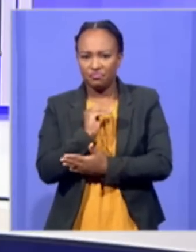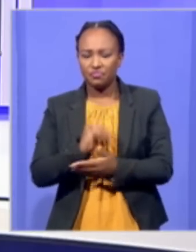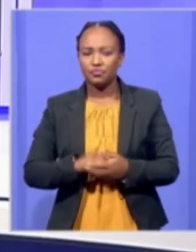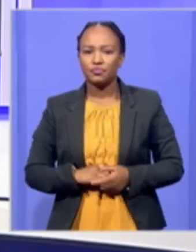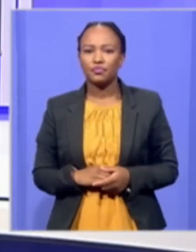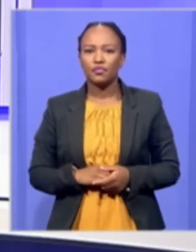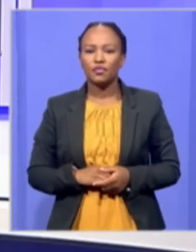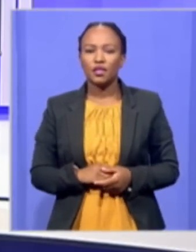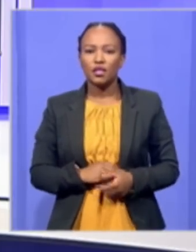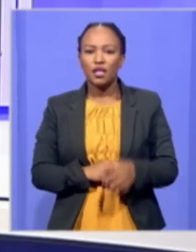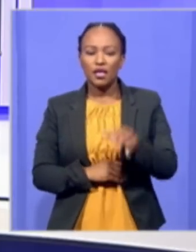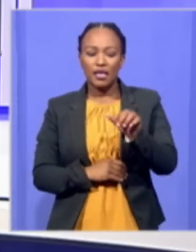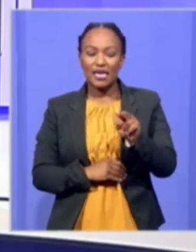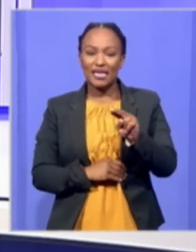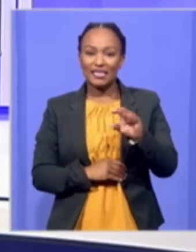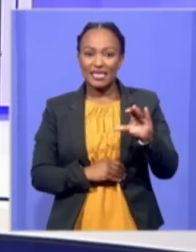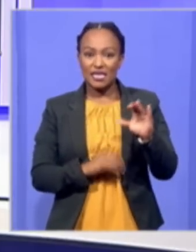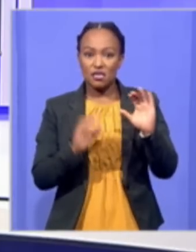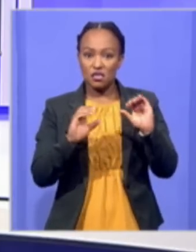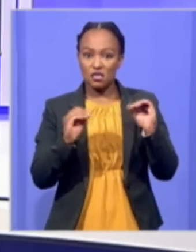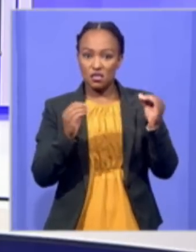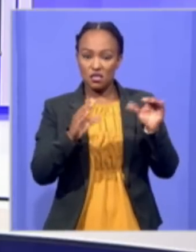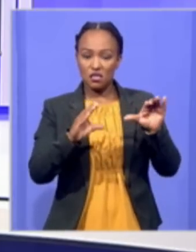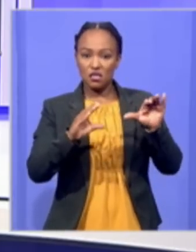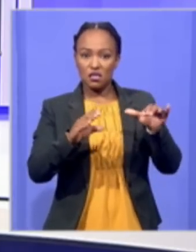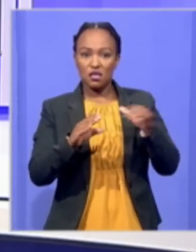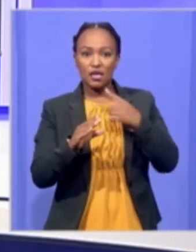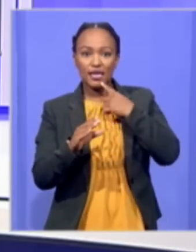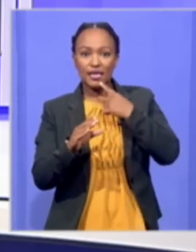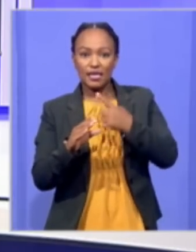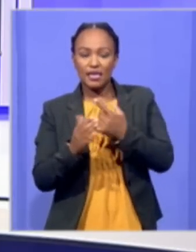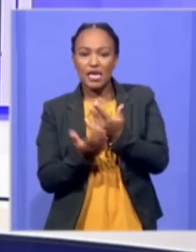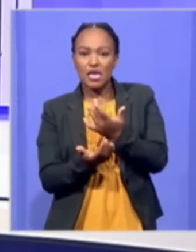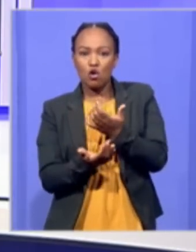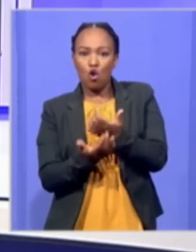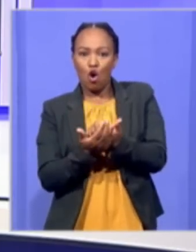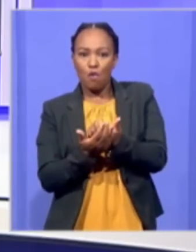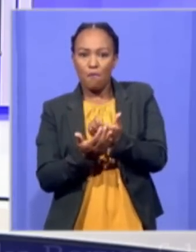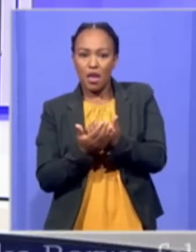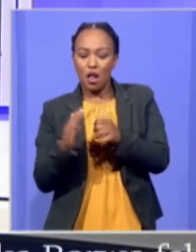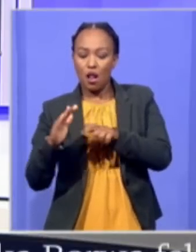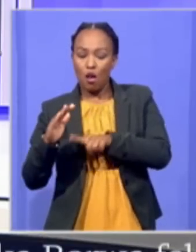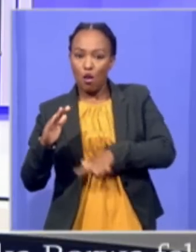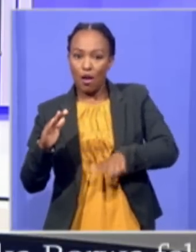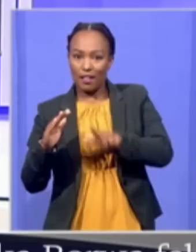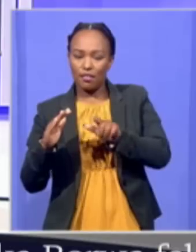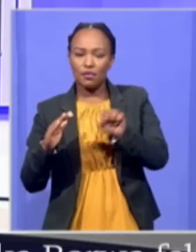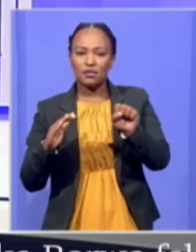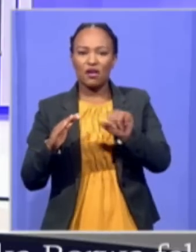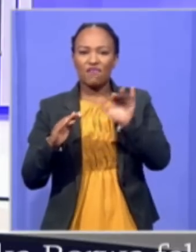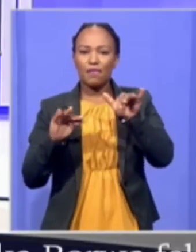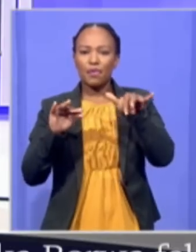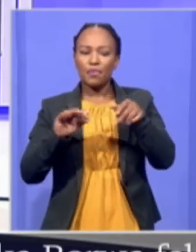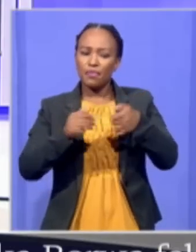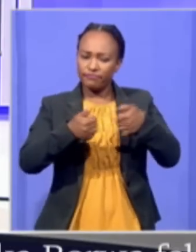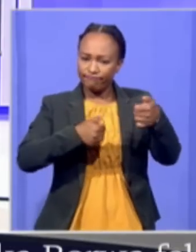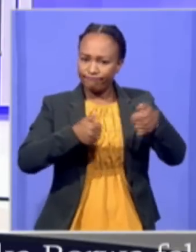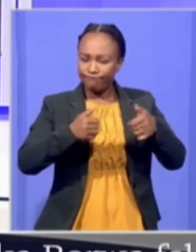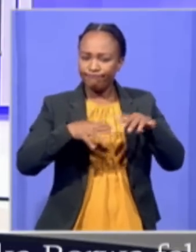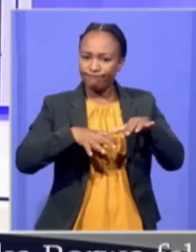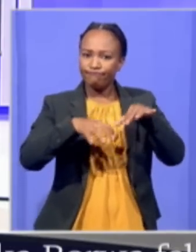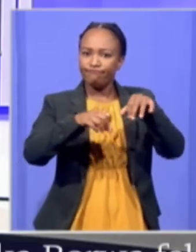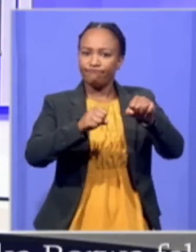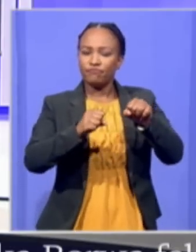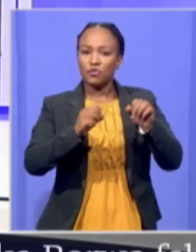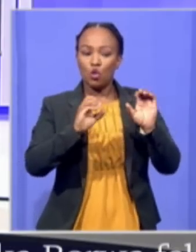Mokgatlo wa ANC o tiišetša gore ekonomi ya selegae e bušetšwe matsogong a maAfrika Borwa. Se se latela morago ga gore mokgatlo o